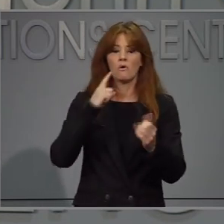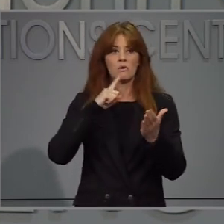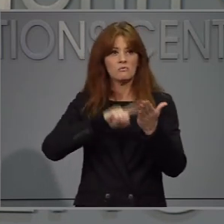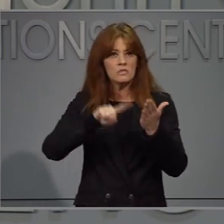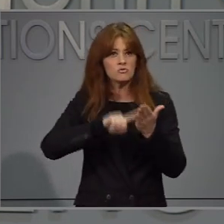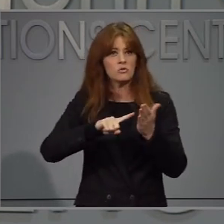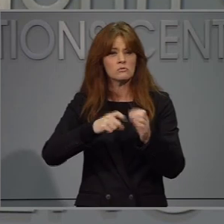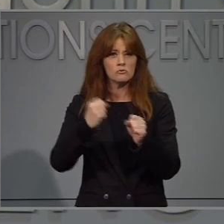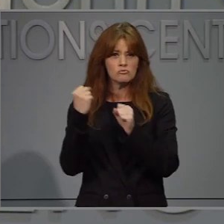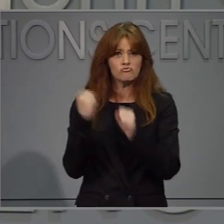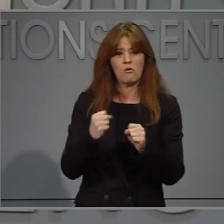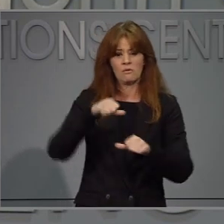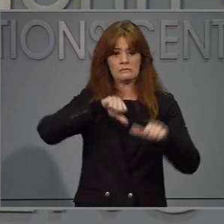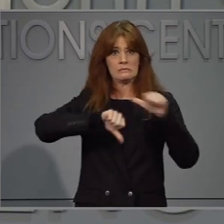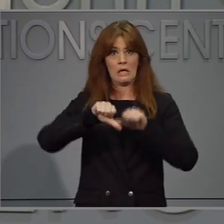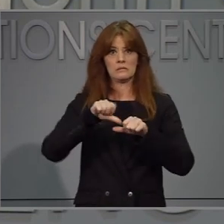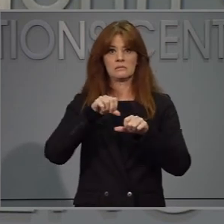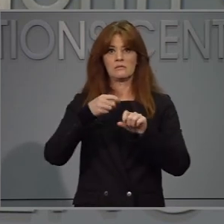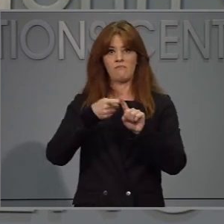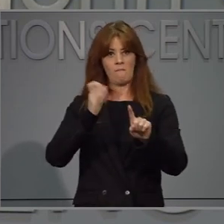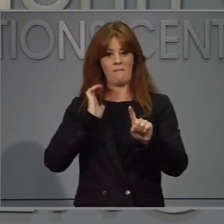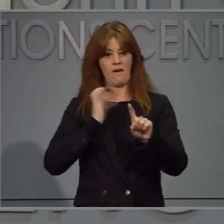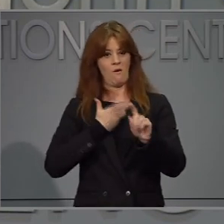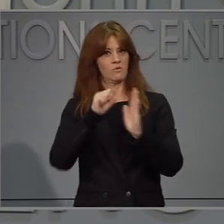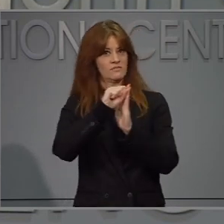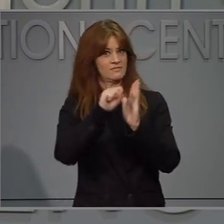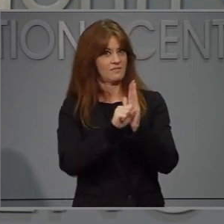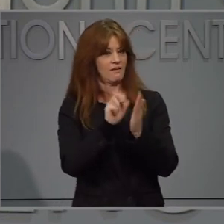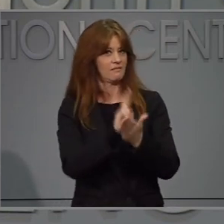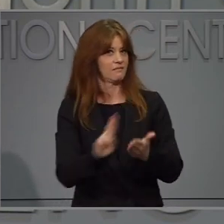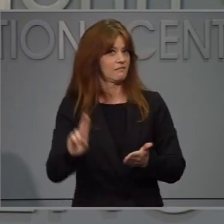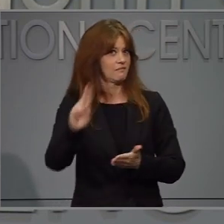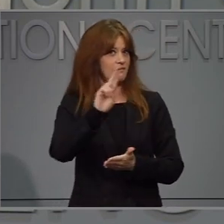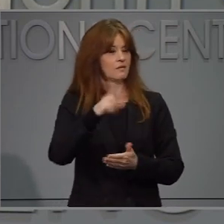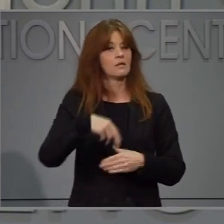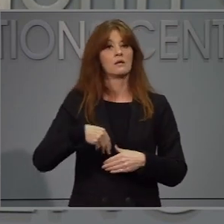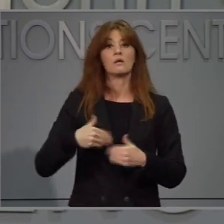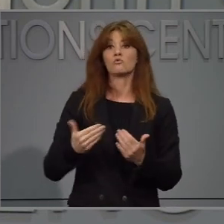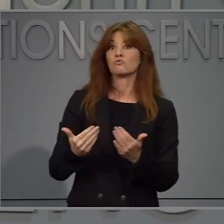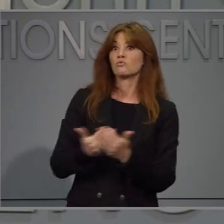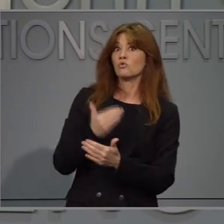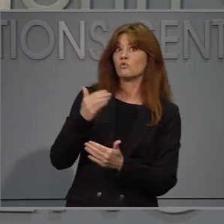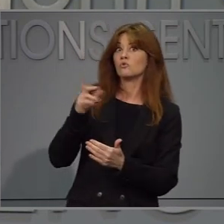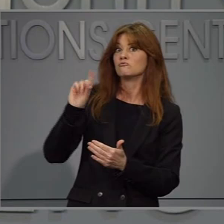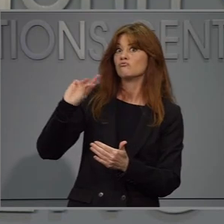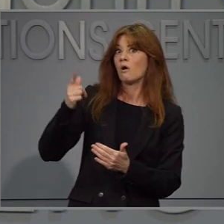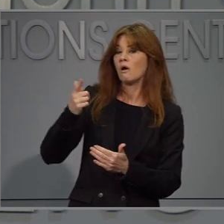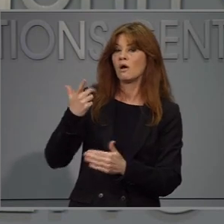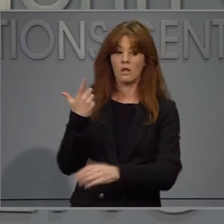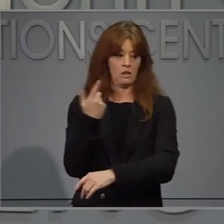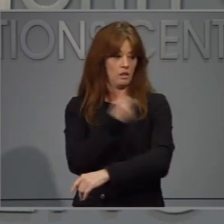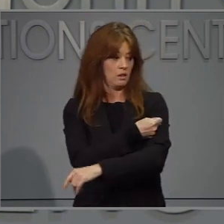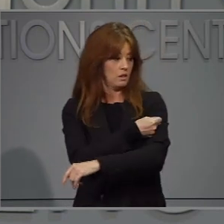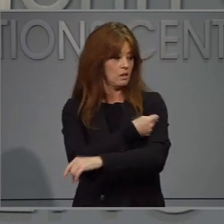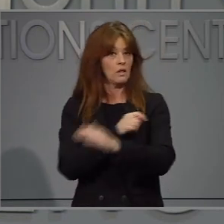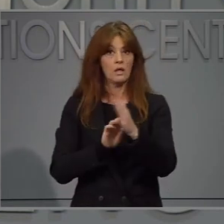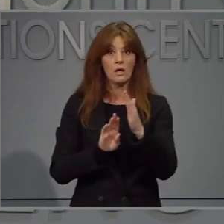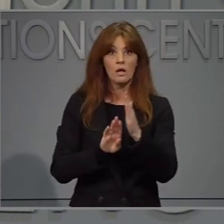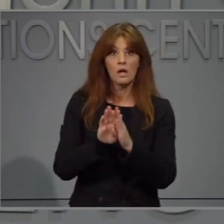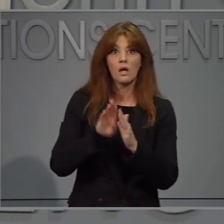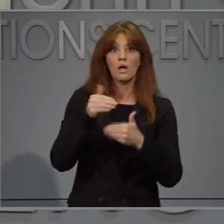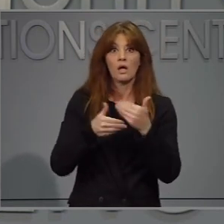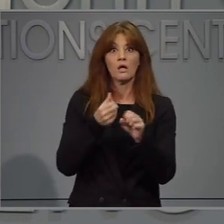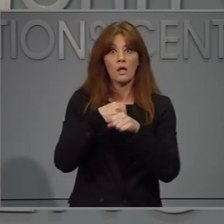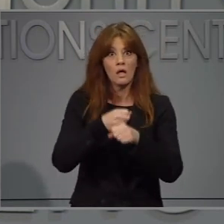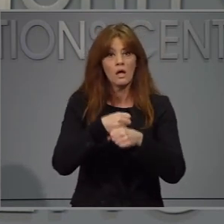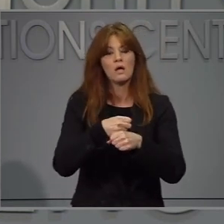science at our state universities. Learning about new drugs and vaccine development is encouraging,